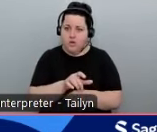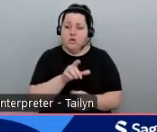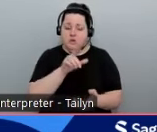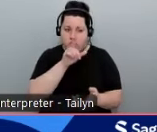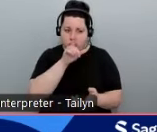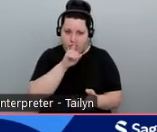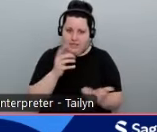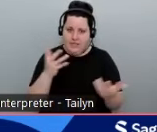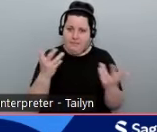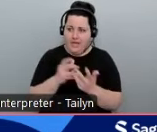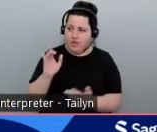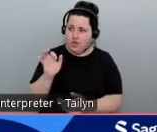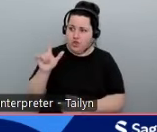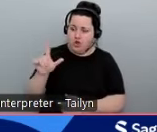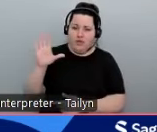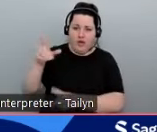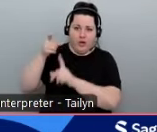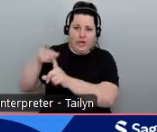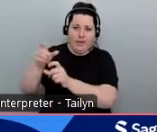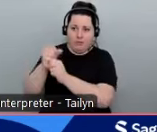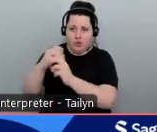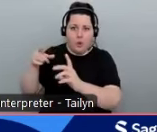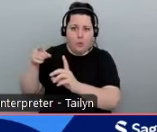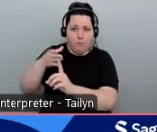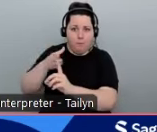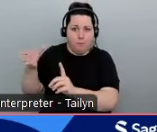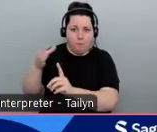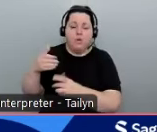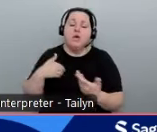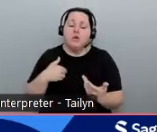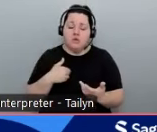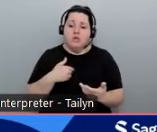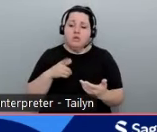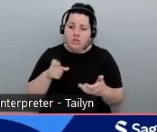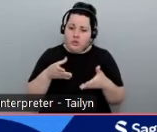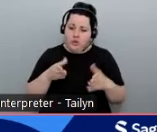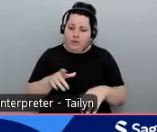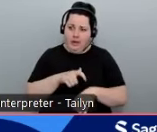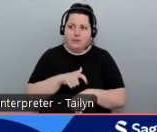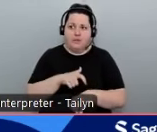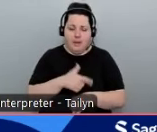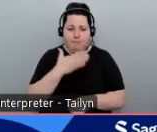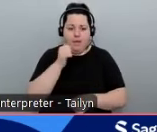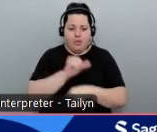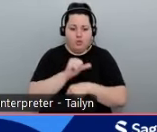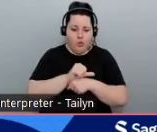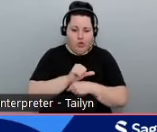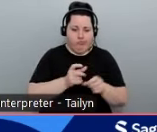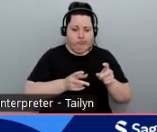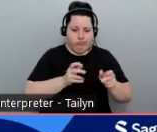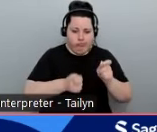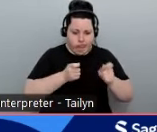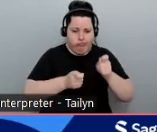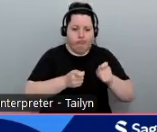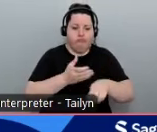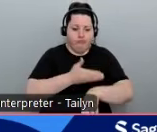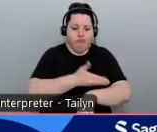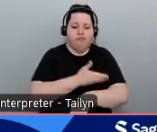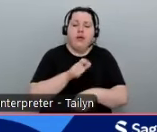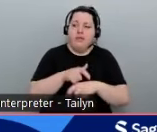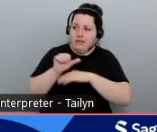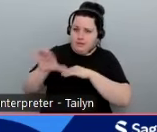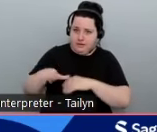of the journal. You want to allow yourself time to submit your best work to the journal. All right, I'm going to turn things over to